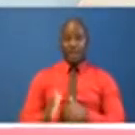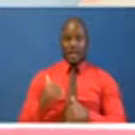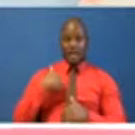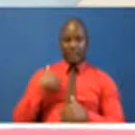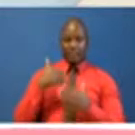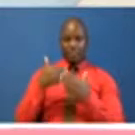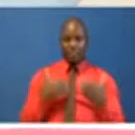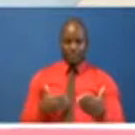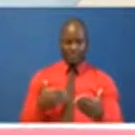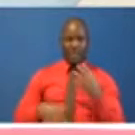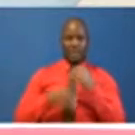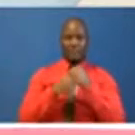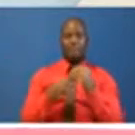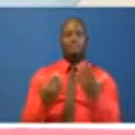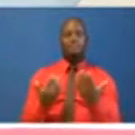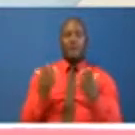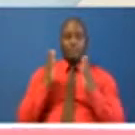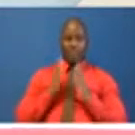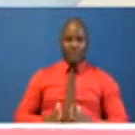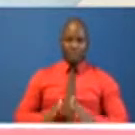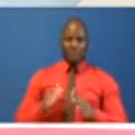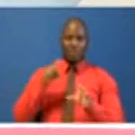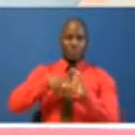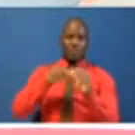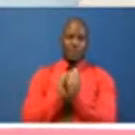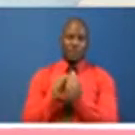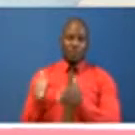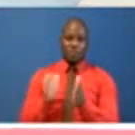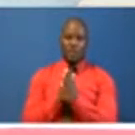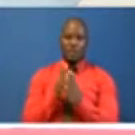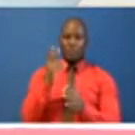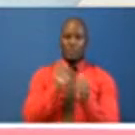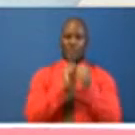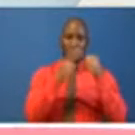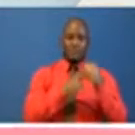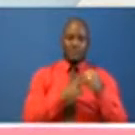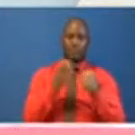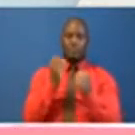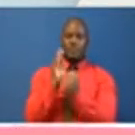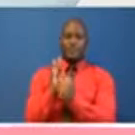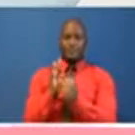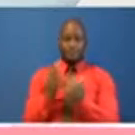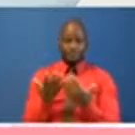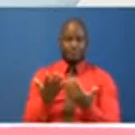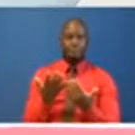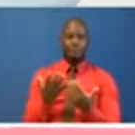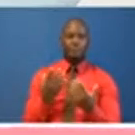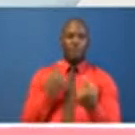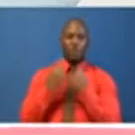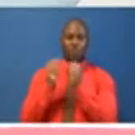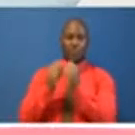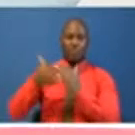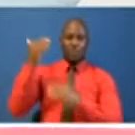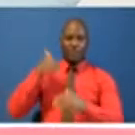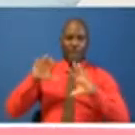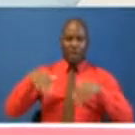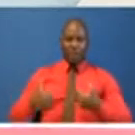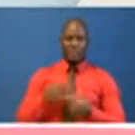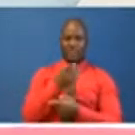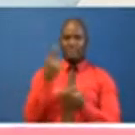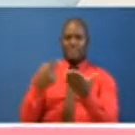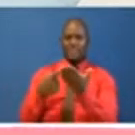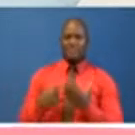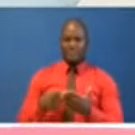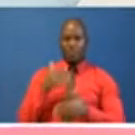heart before in addition to being a technocrat and i'm sure you had the chance in 2013 and 2017 to watch previous debates how much do these